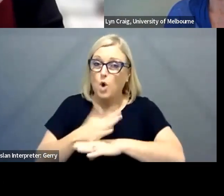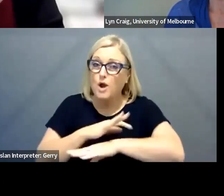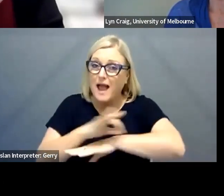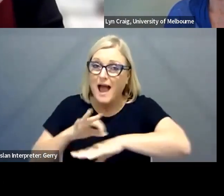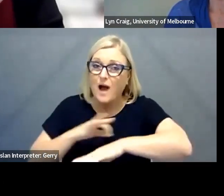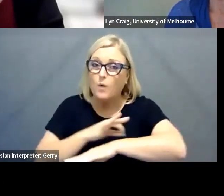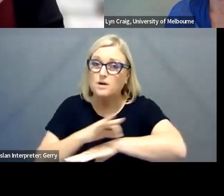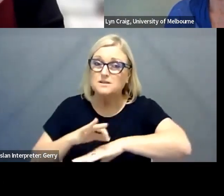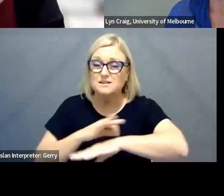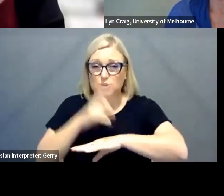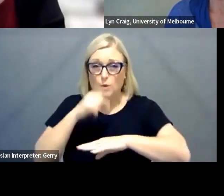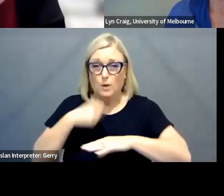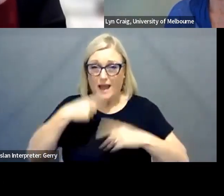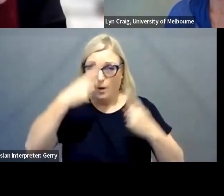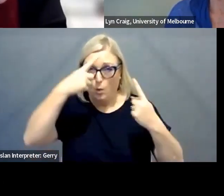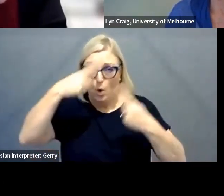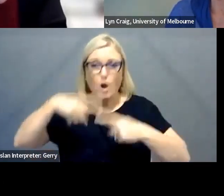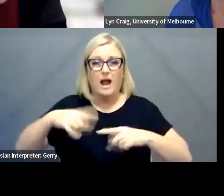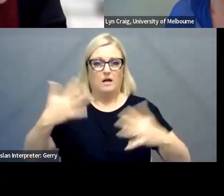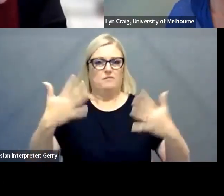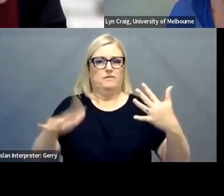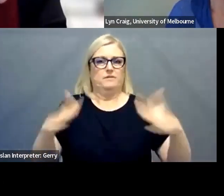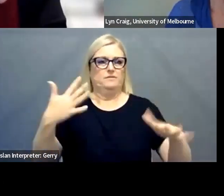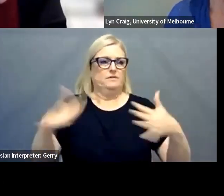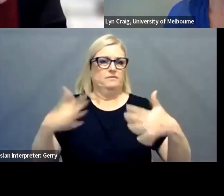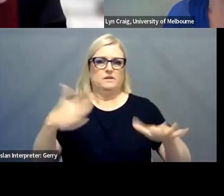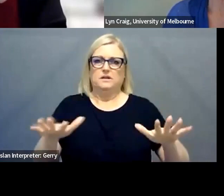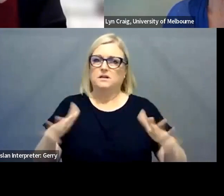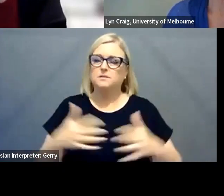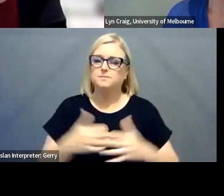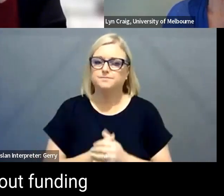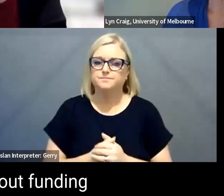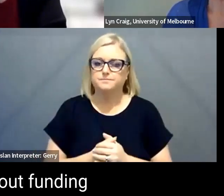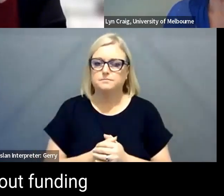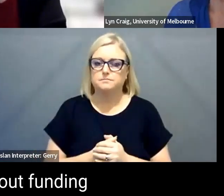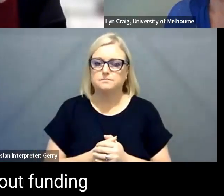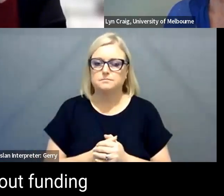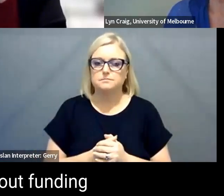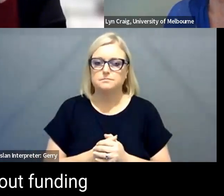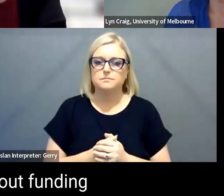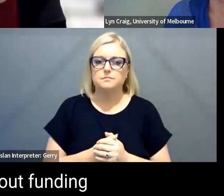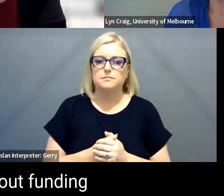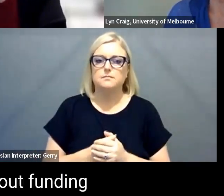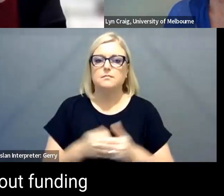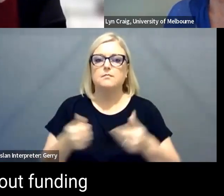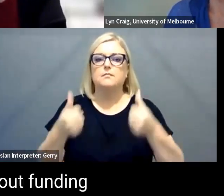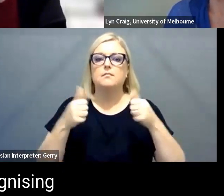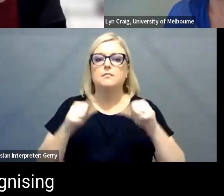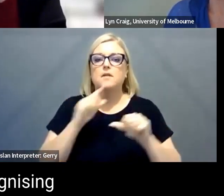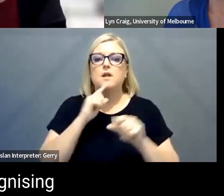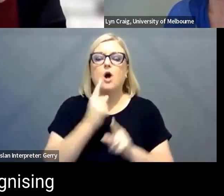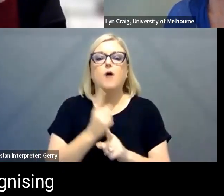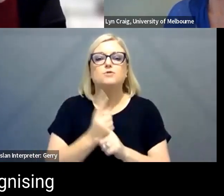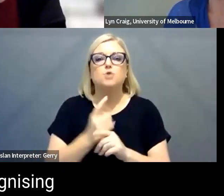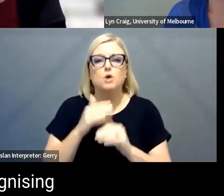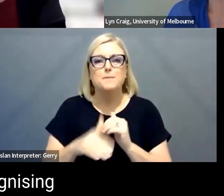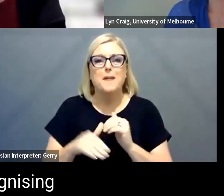spread. I think that I've talked about funding for women's work